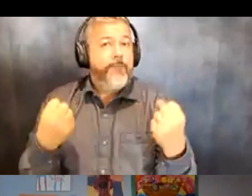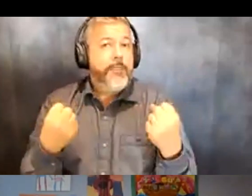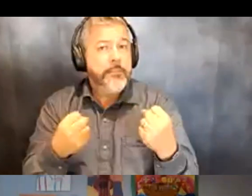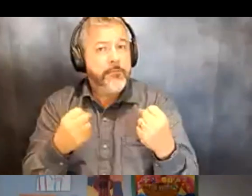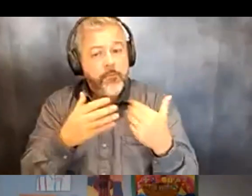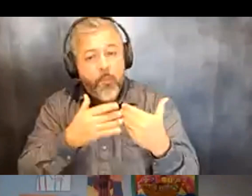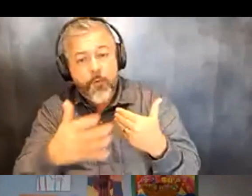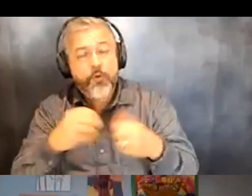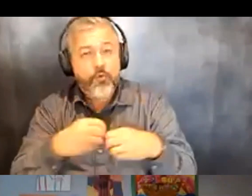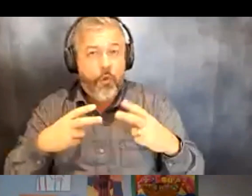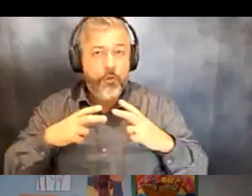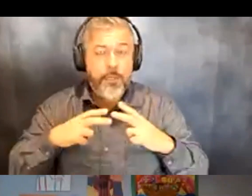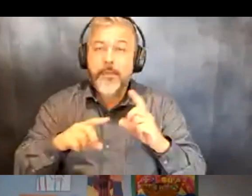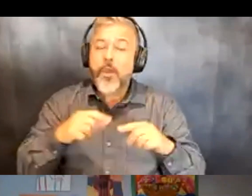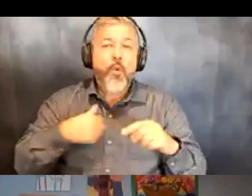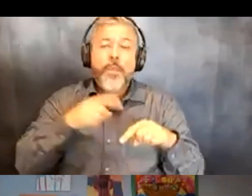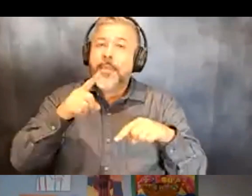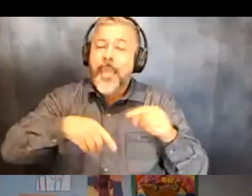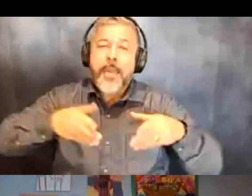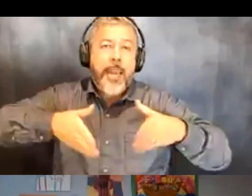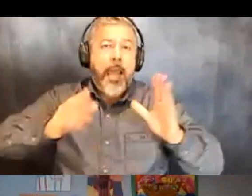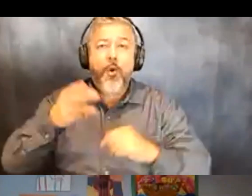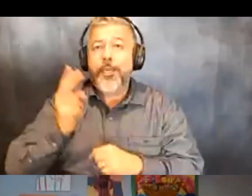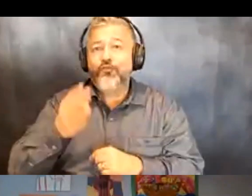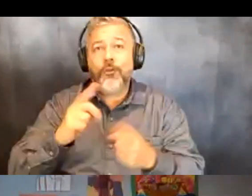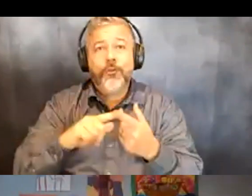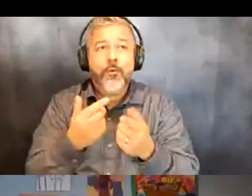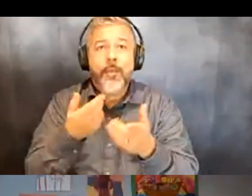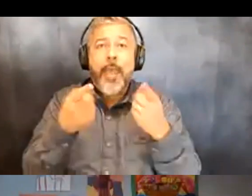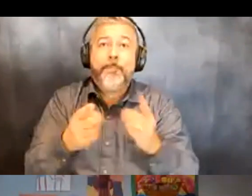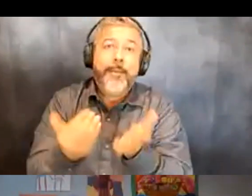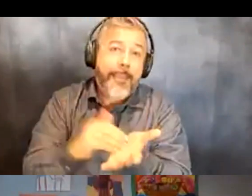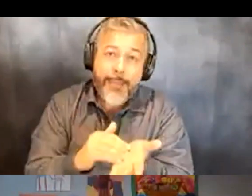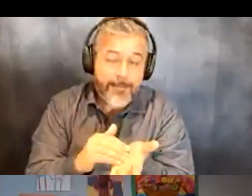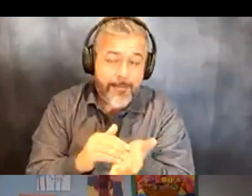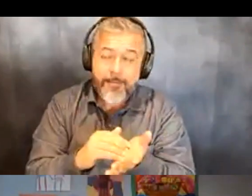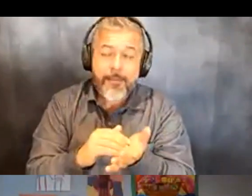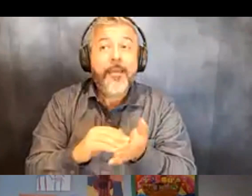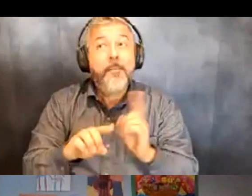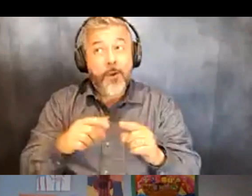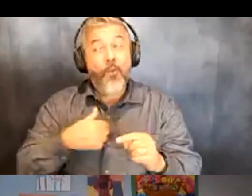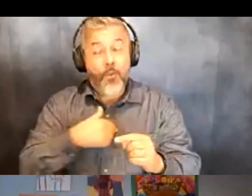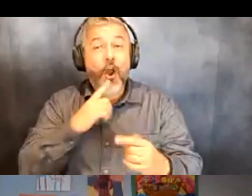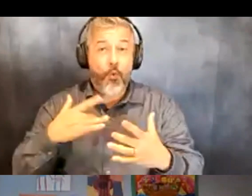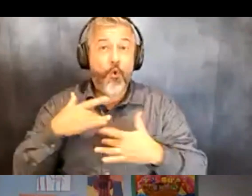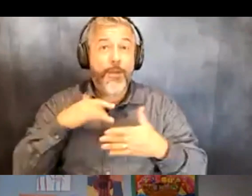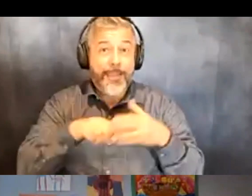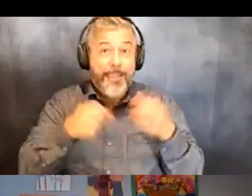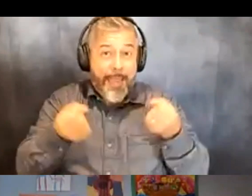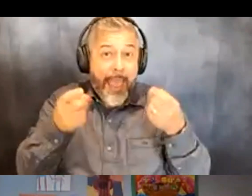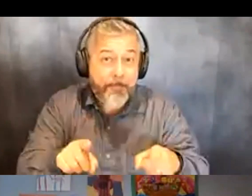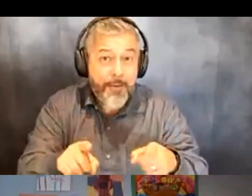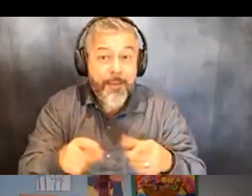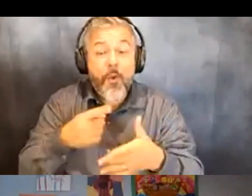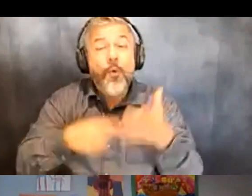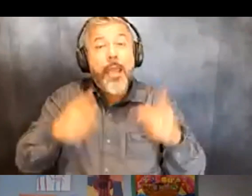team, we can't allow history to repeat itself. And I will tell you that we're worried that it can, that what we experienced last December